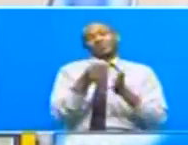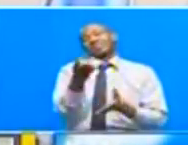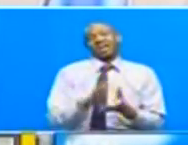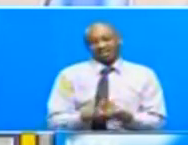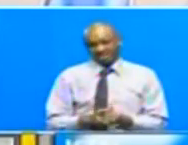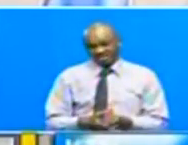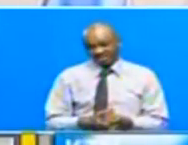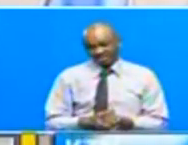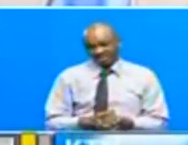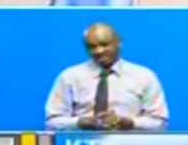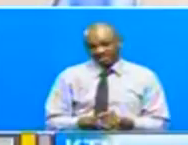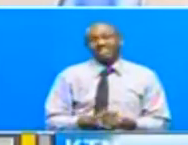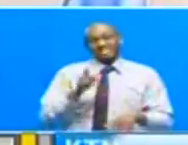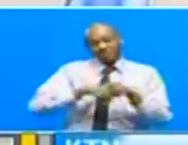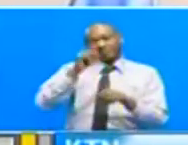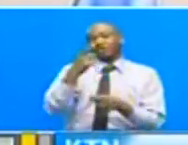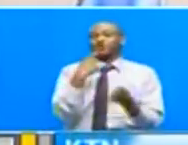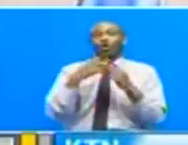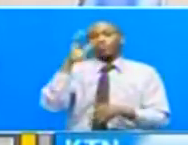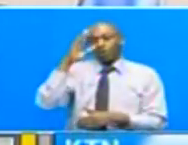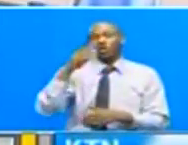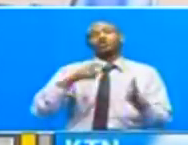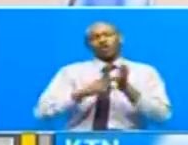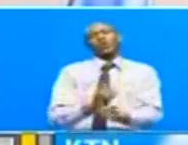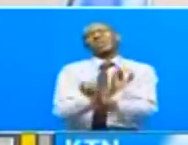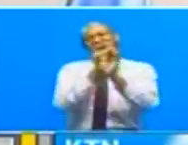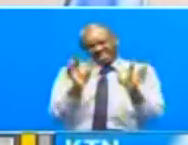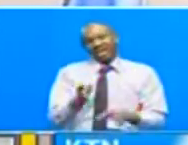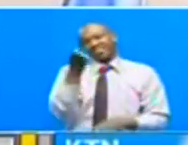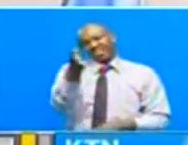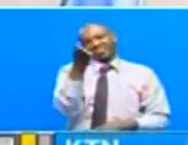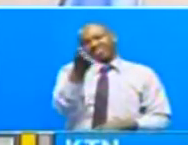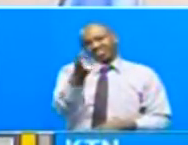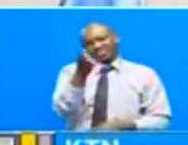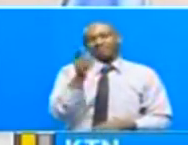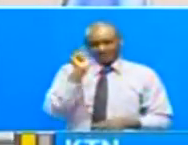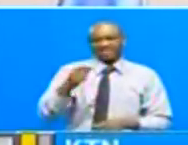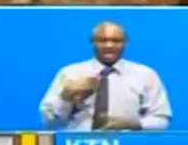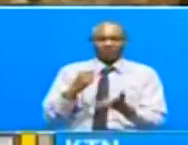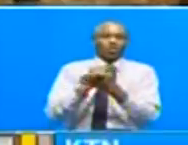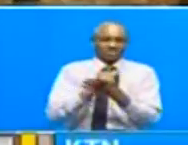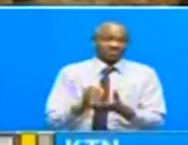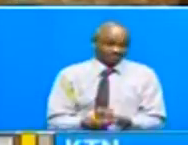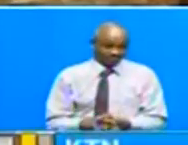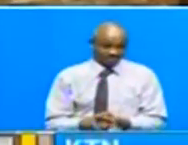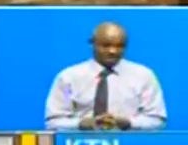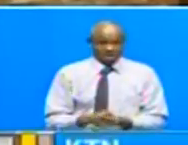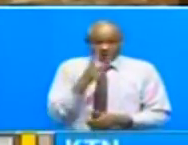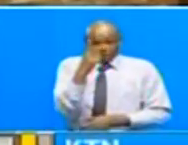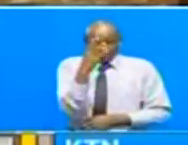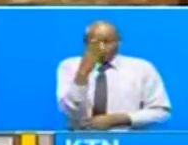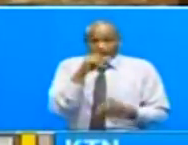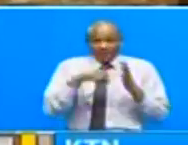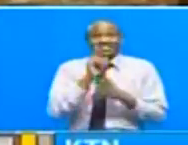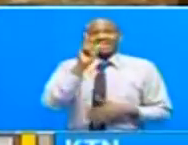So the more they speak, the more they confirm the need for forensic audit. Less than 24 hours